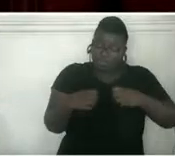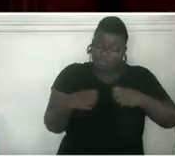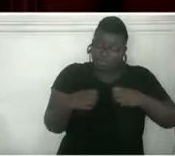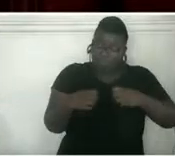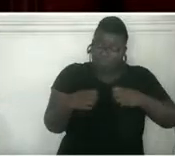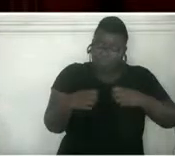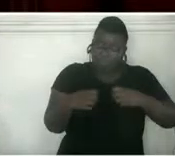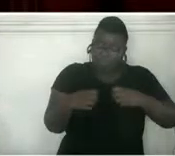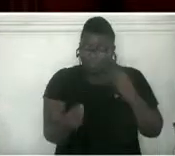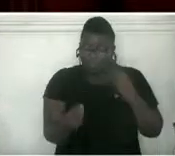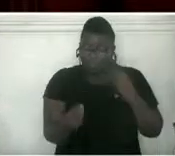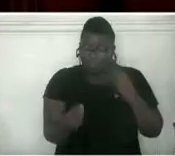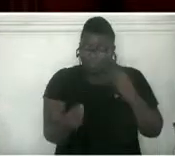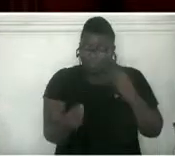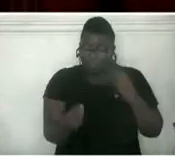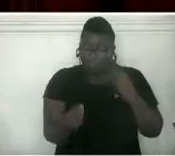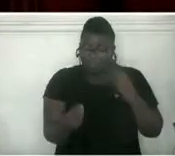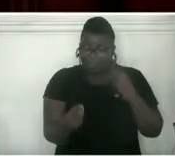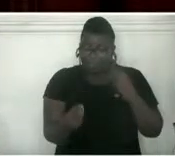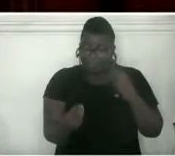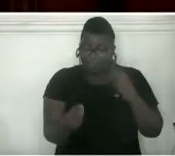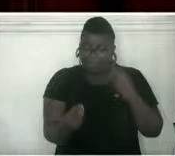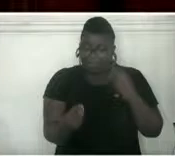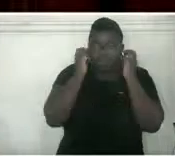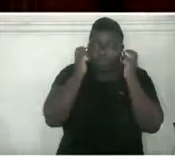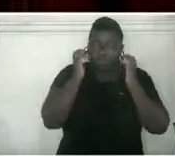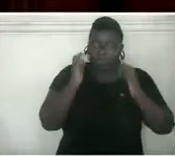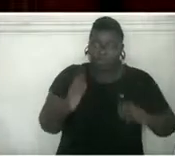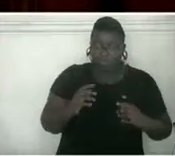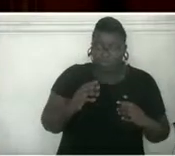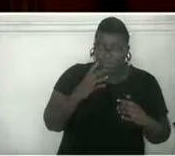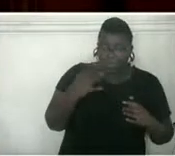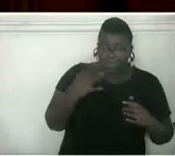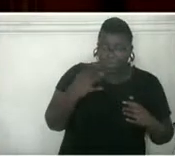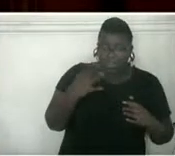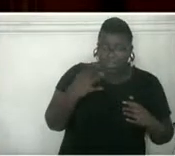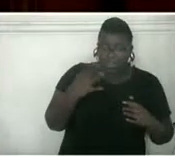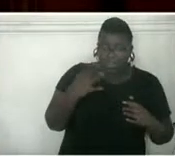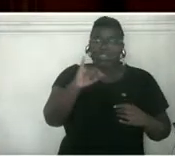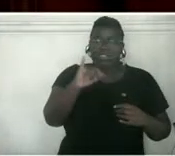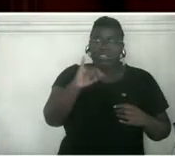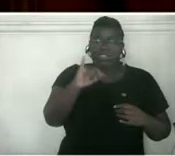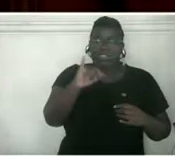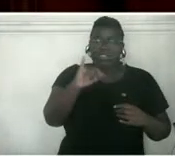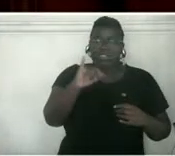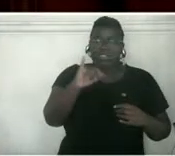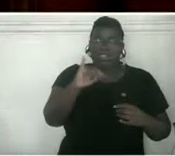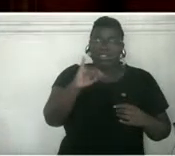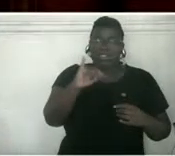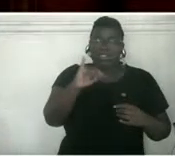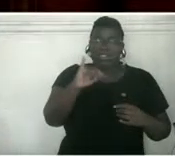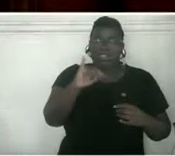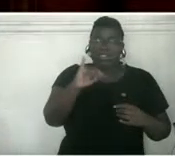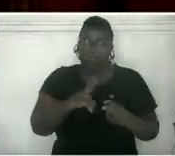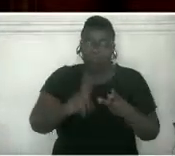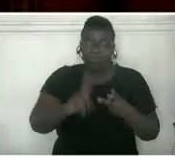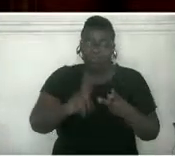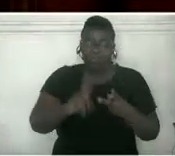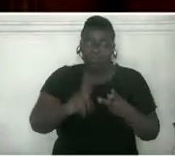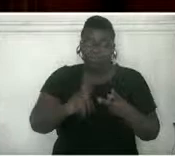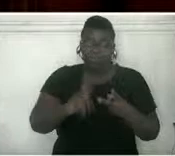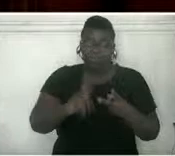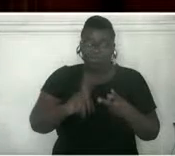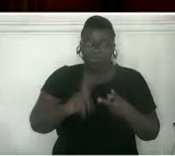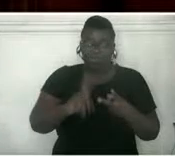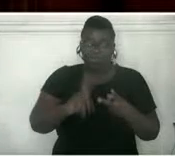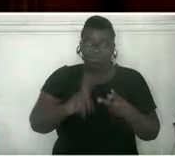affected companies is the like of Fairmont Zimbali Hotel, Inza, which